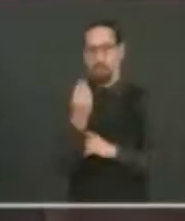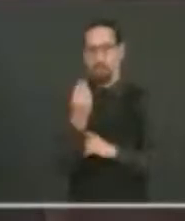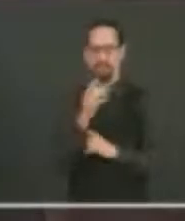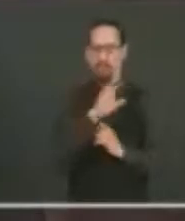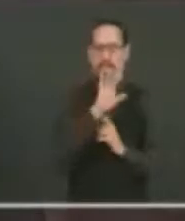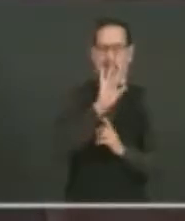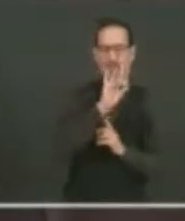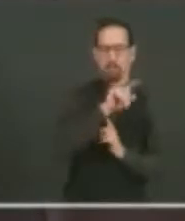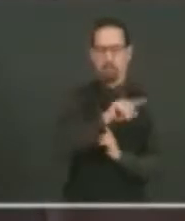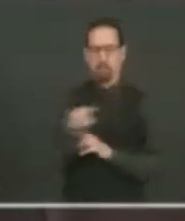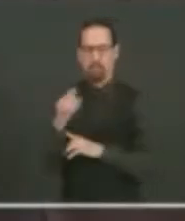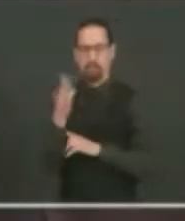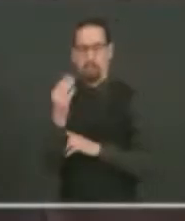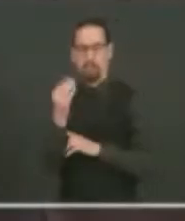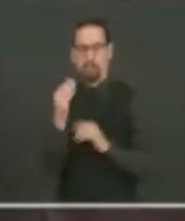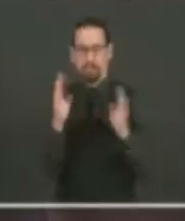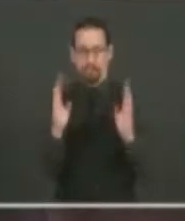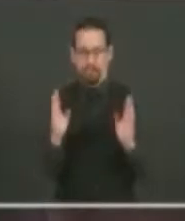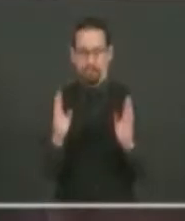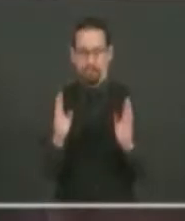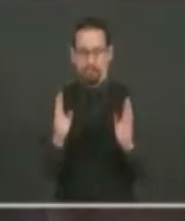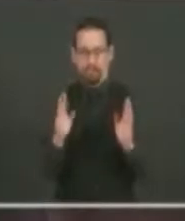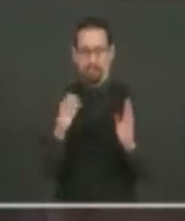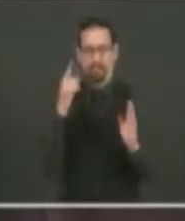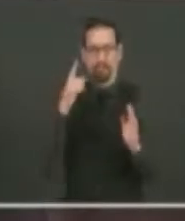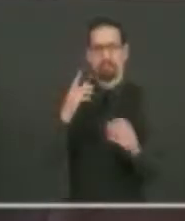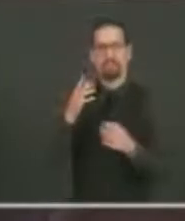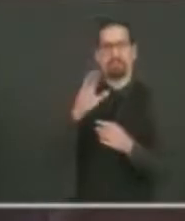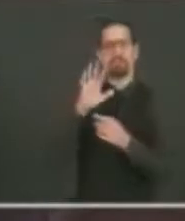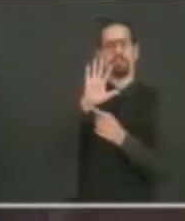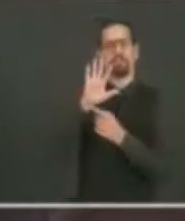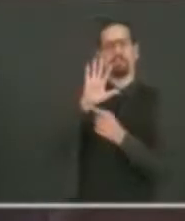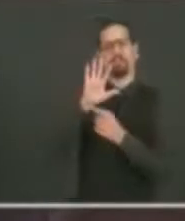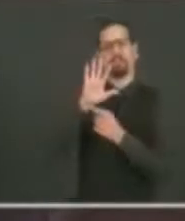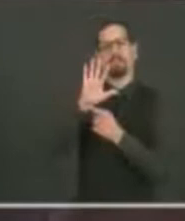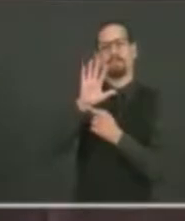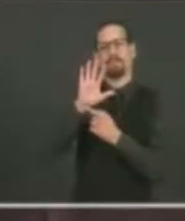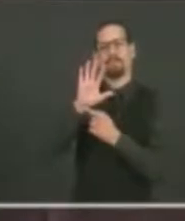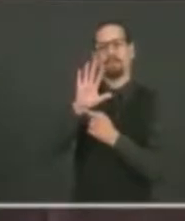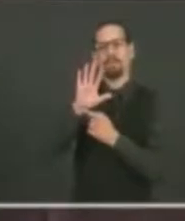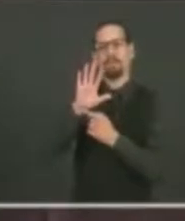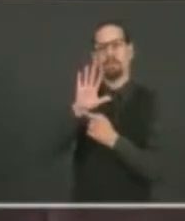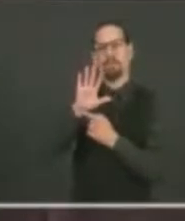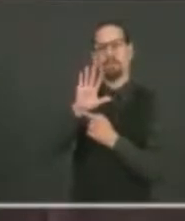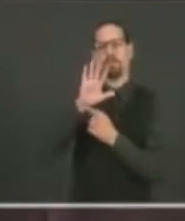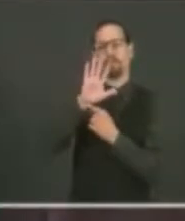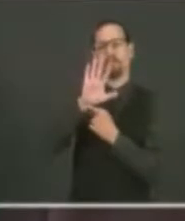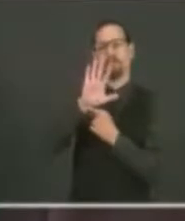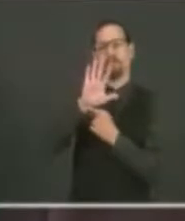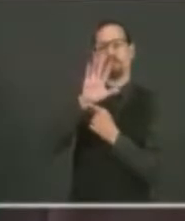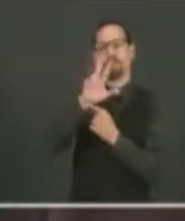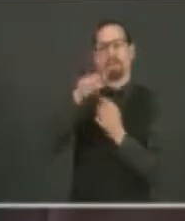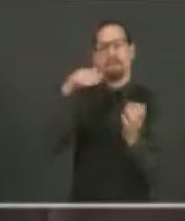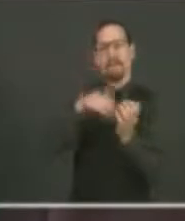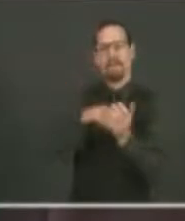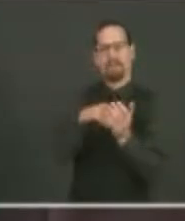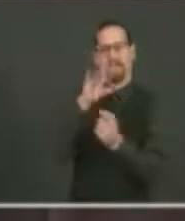53,840 tests were completed and 599 new cases were identified.